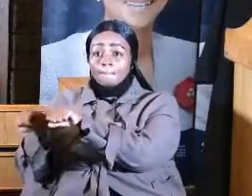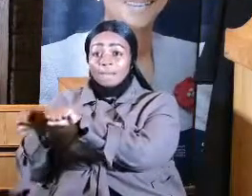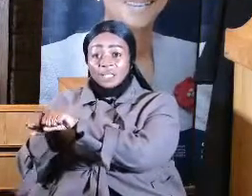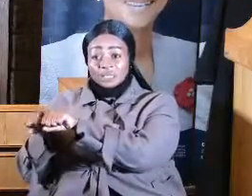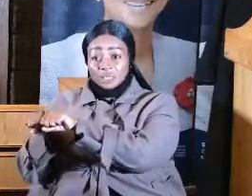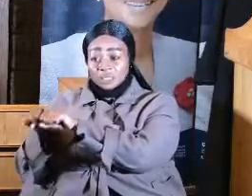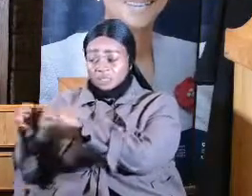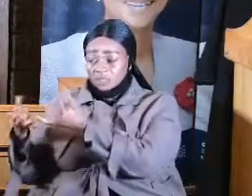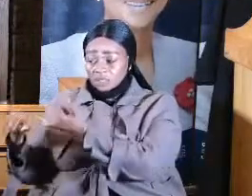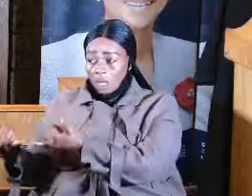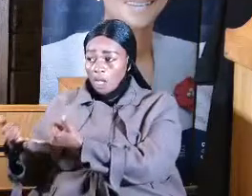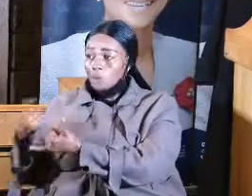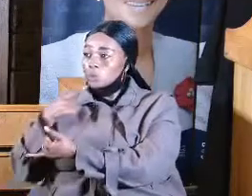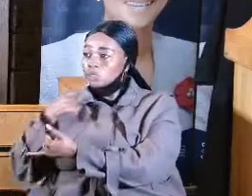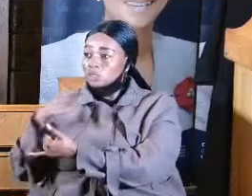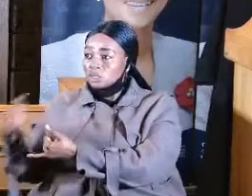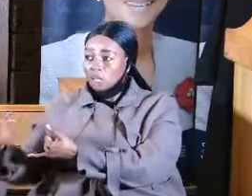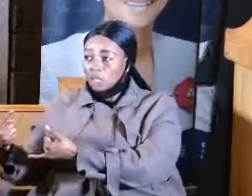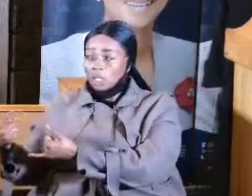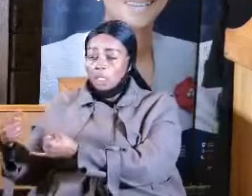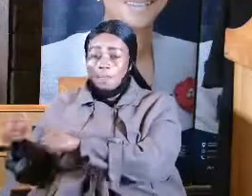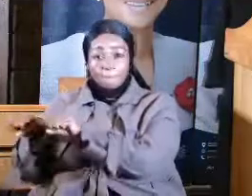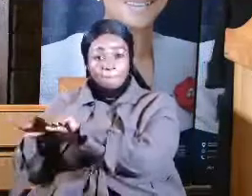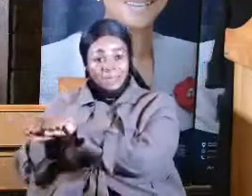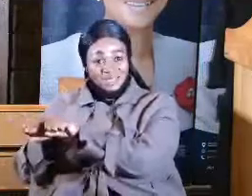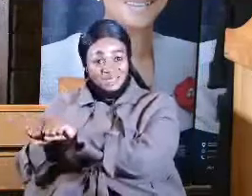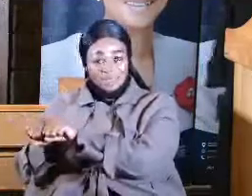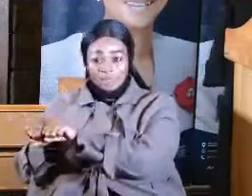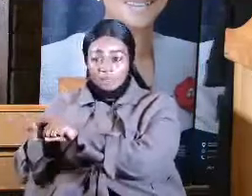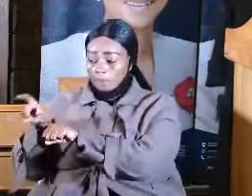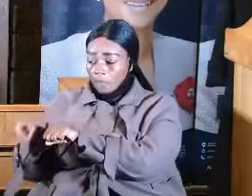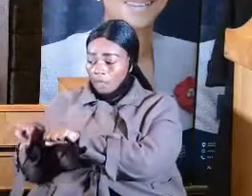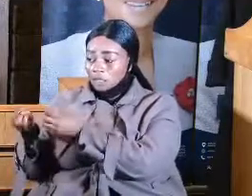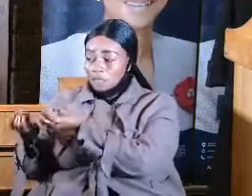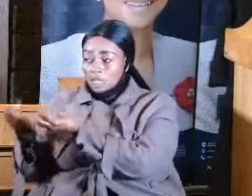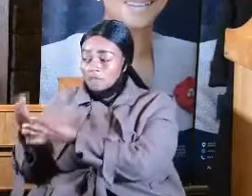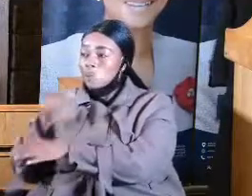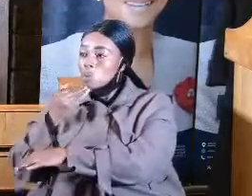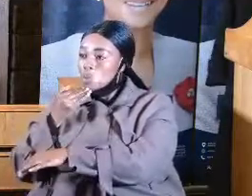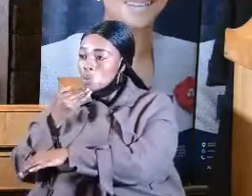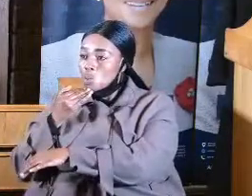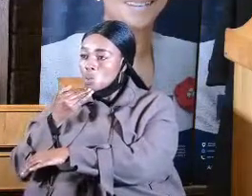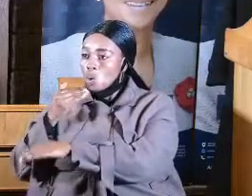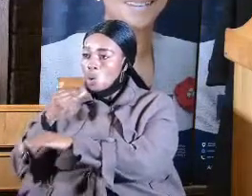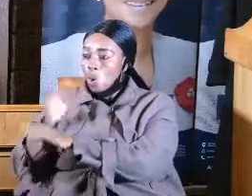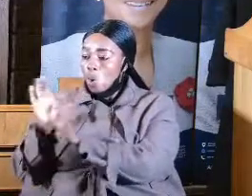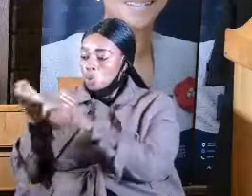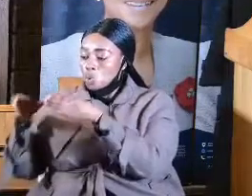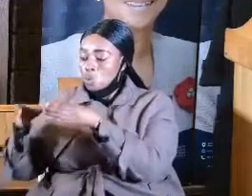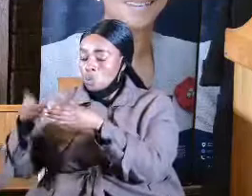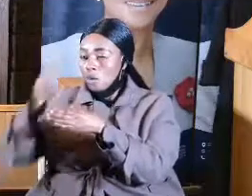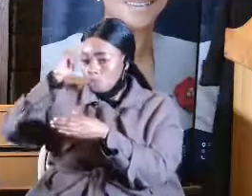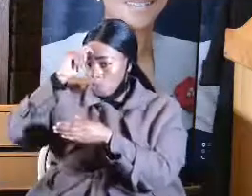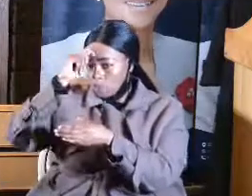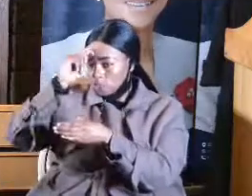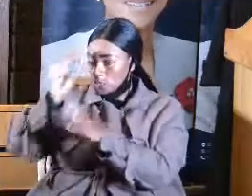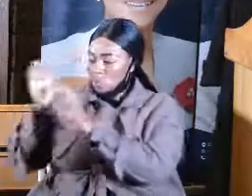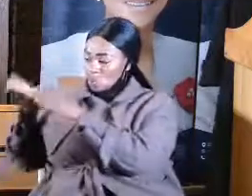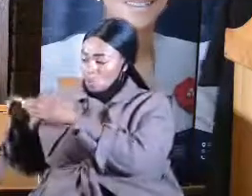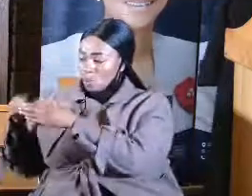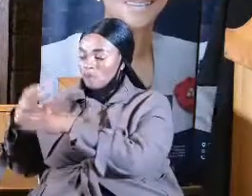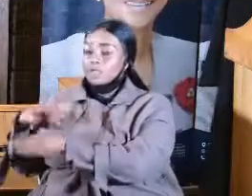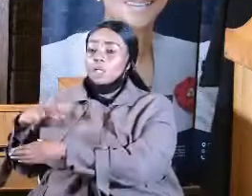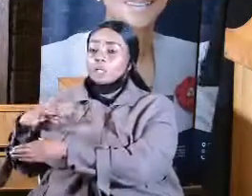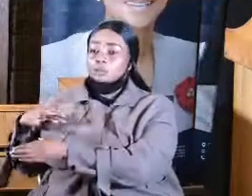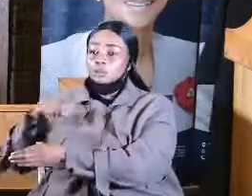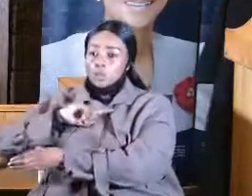bursaries that we are saying these bursaries should only be given to a certain group of boys and certain group of girls because